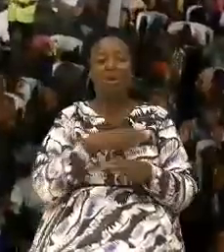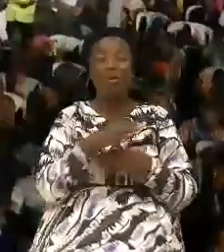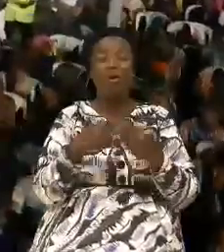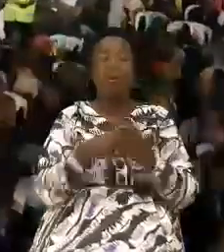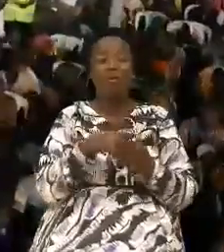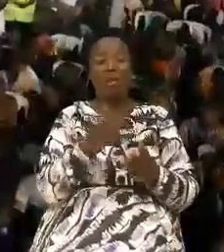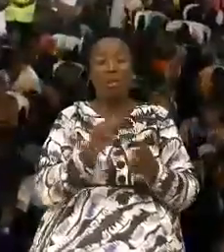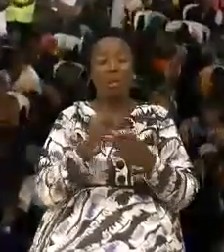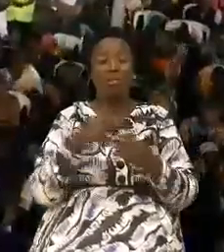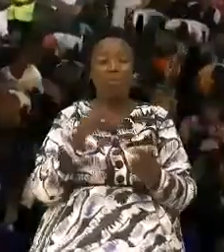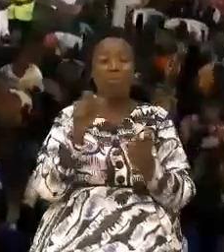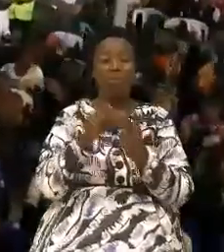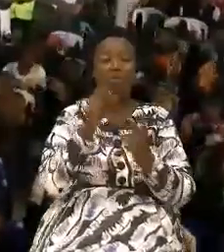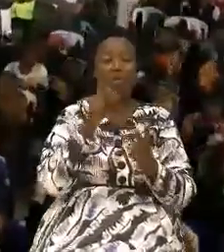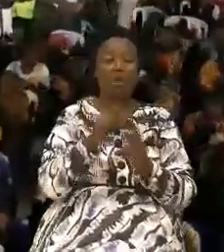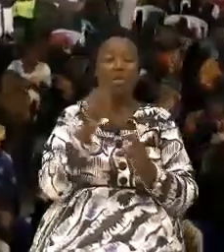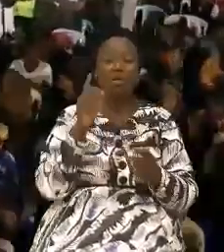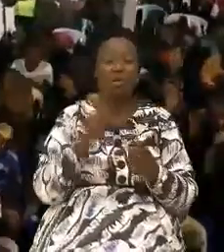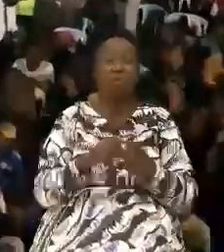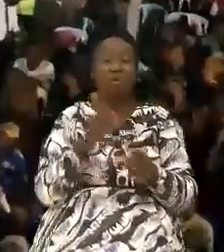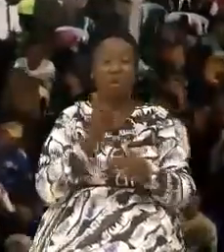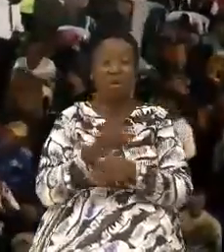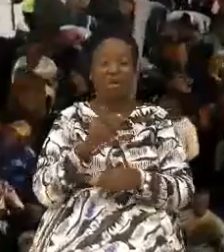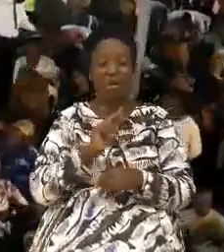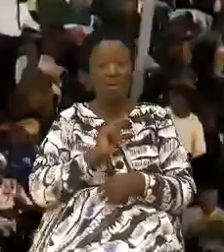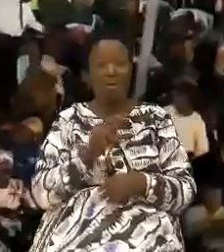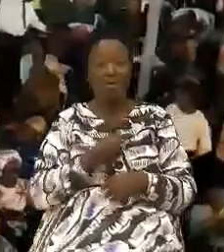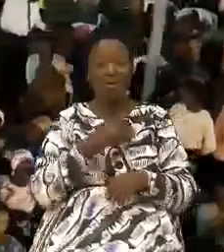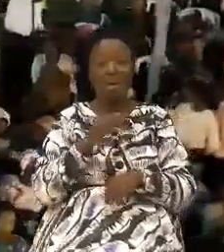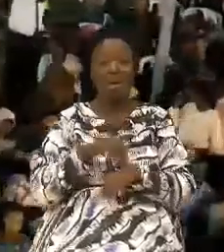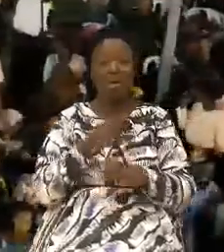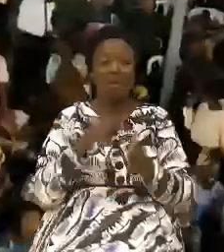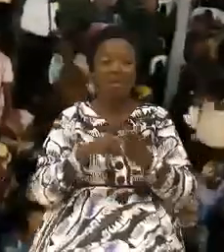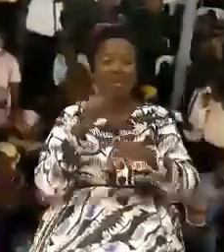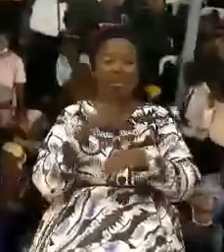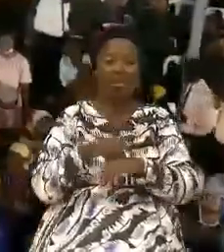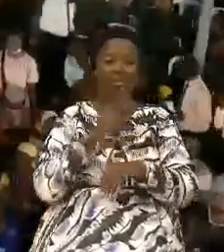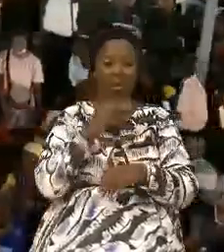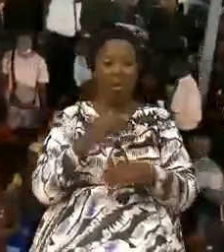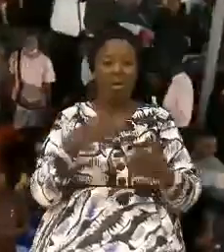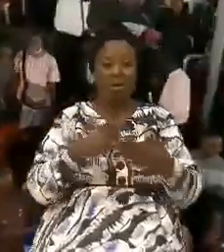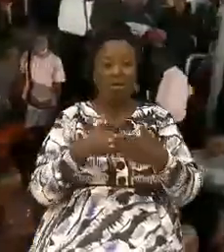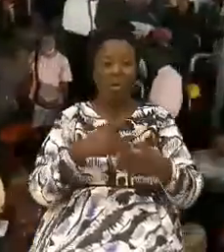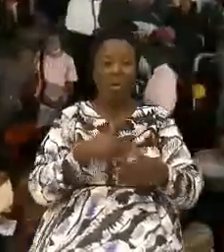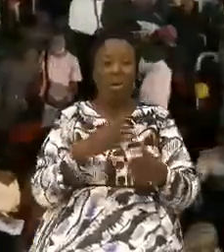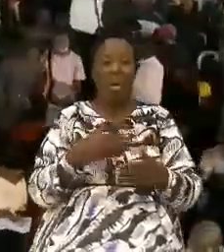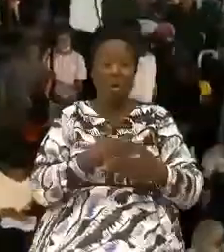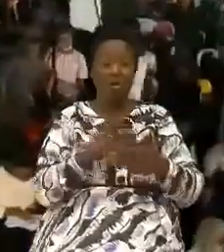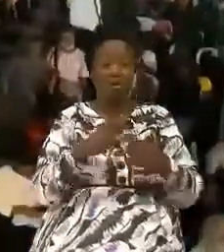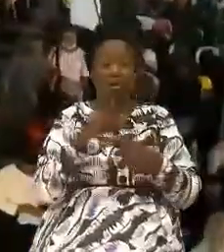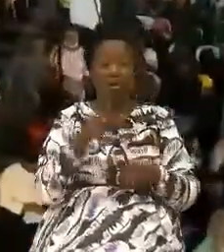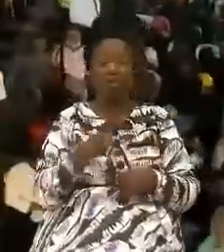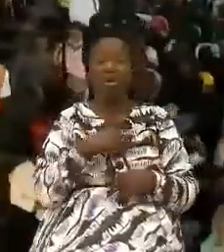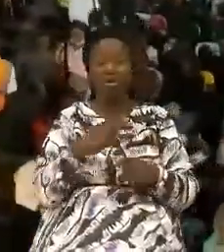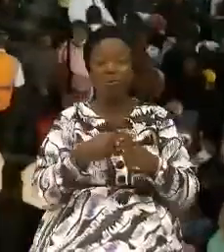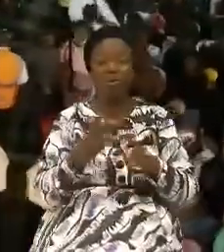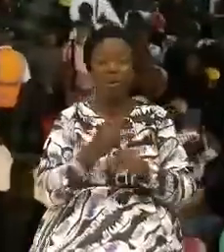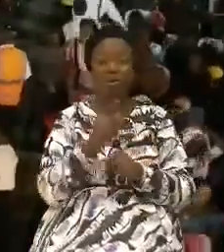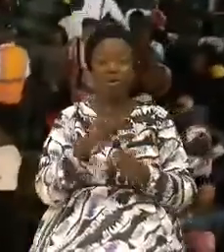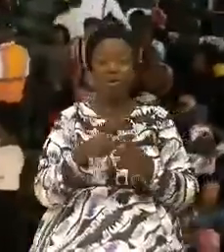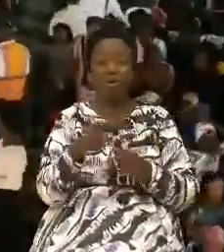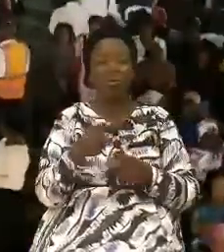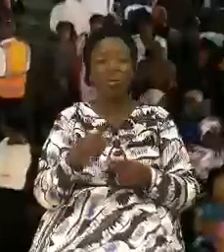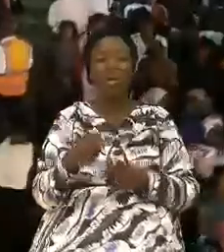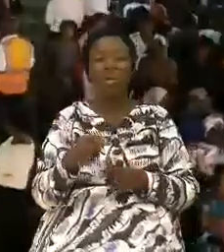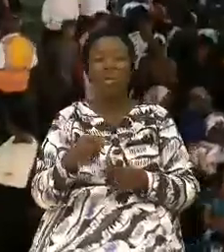chosen to counsel us at this time. They are nearby. Just keep on standing. They will soon get to you. The